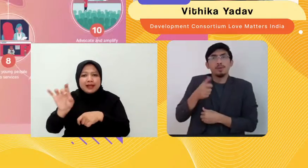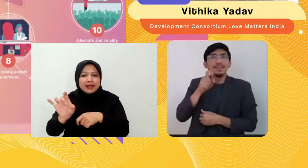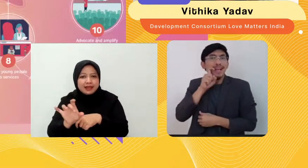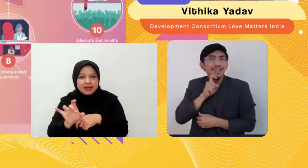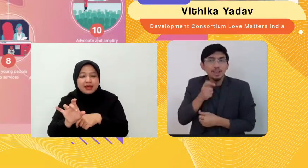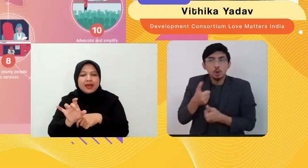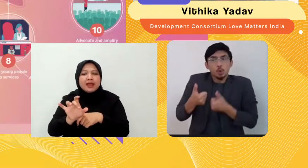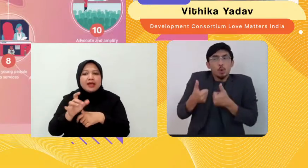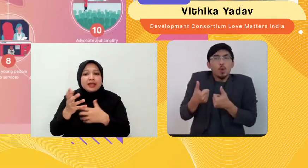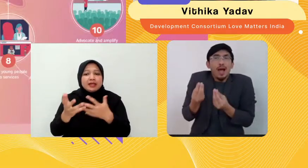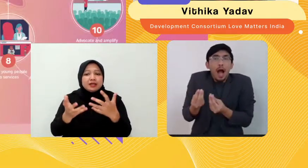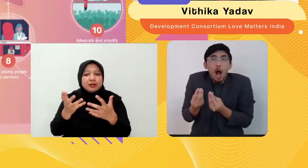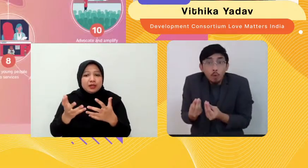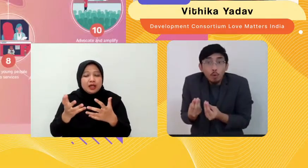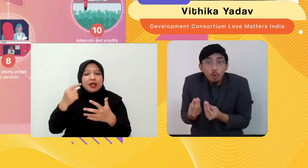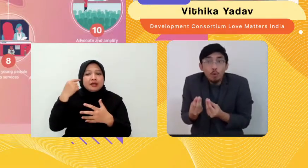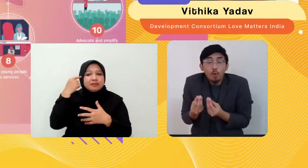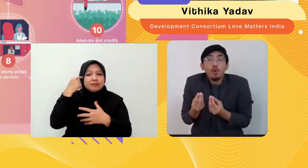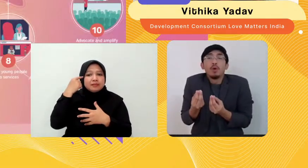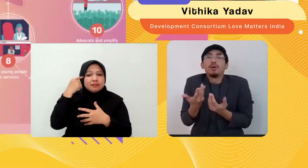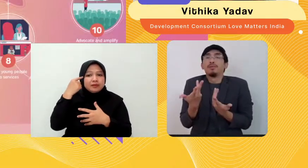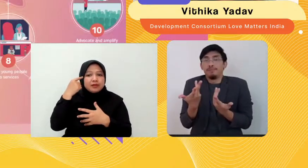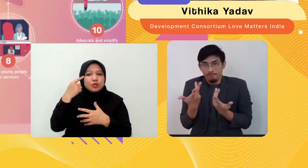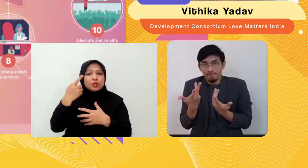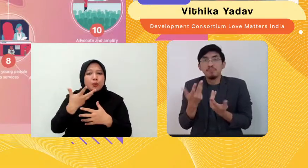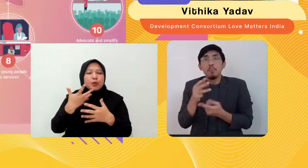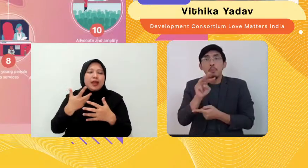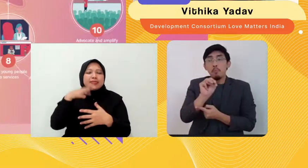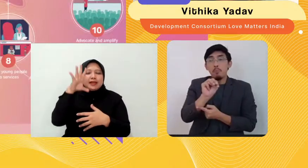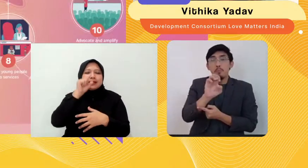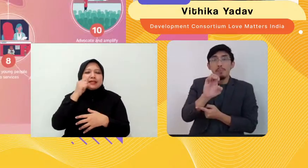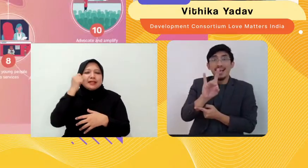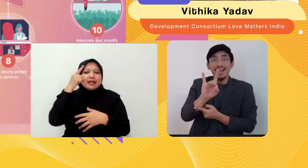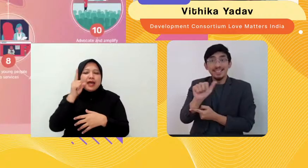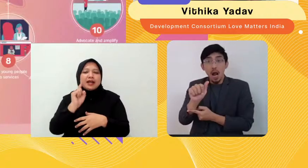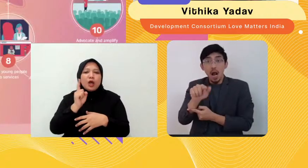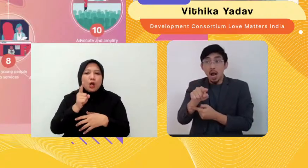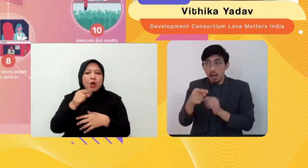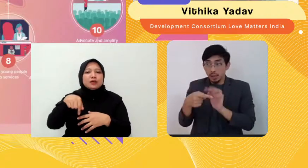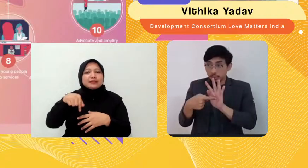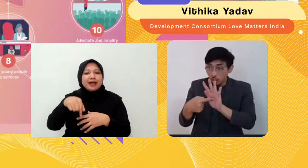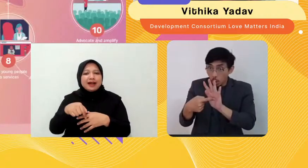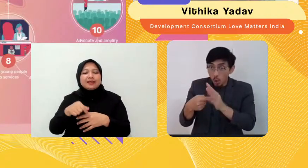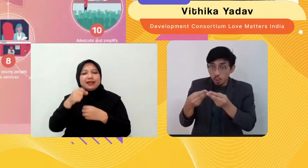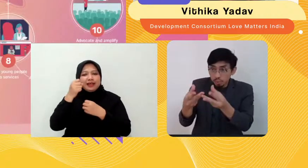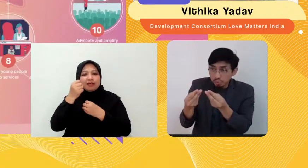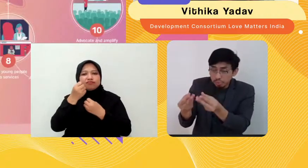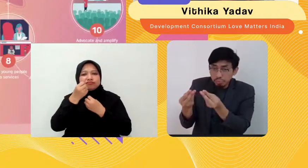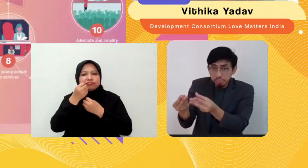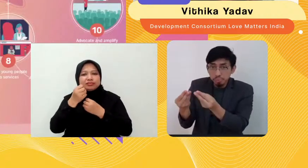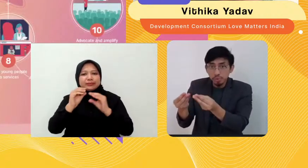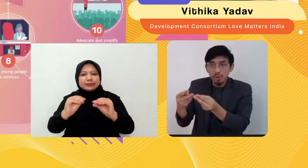that we realized was the answer to the challenges and the issues that young people were facing. I think the biggest,